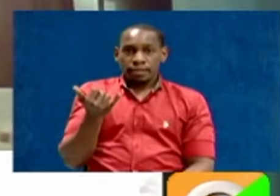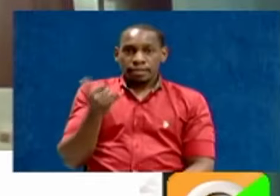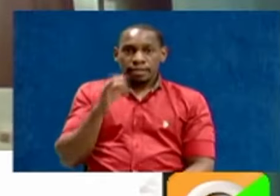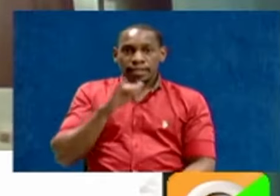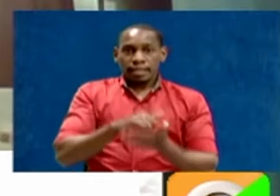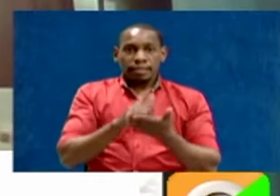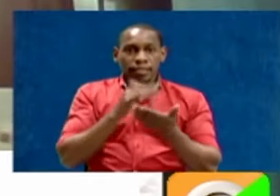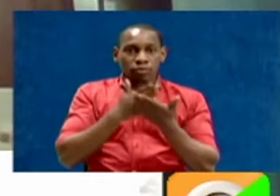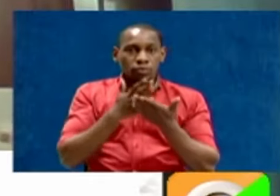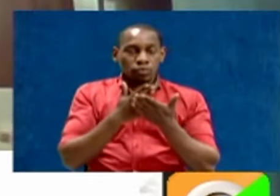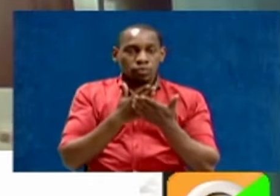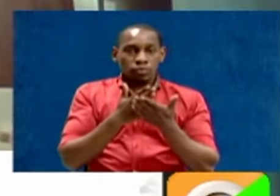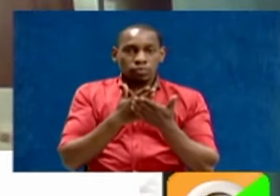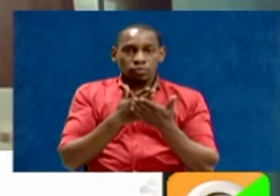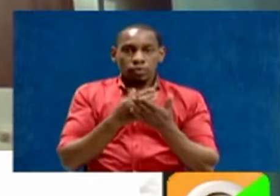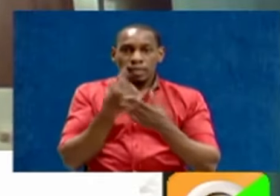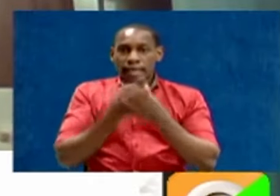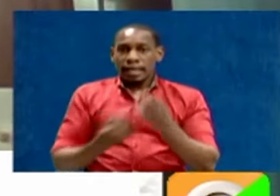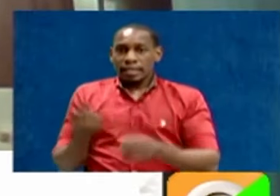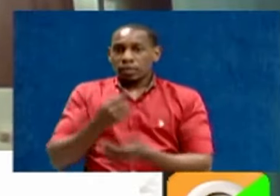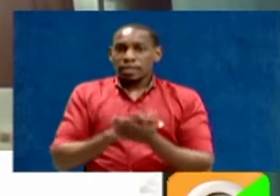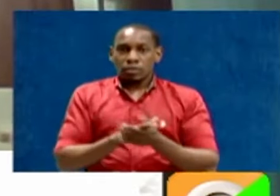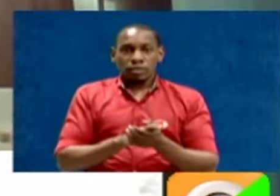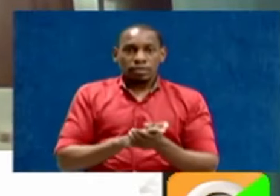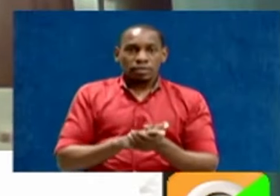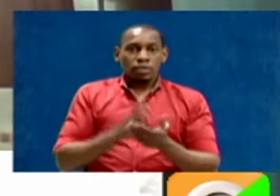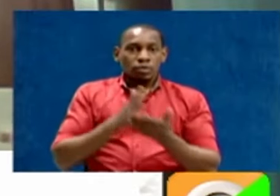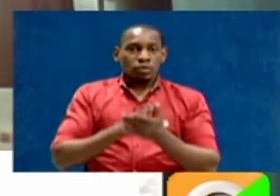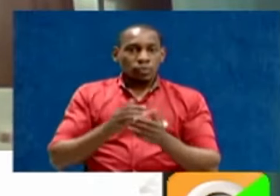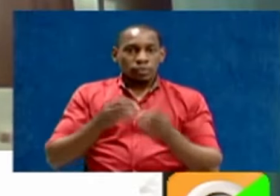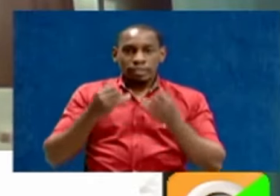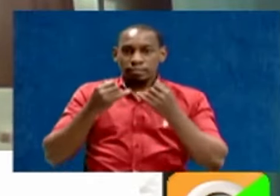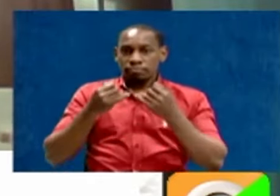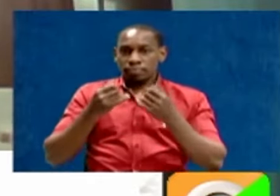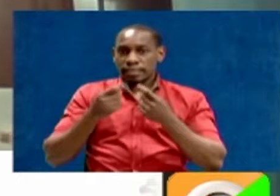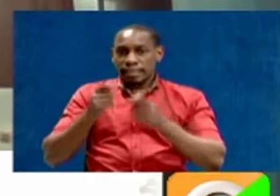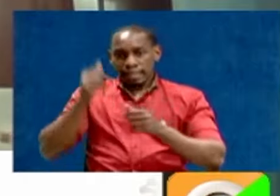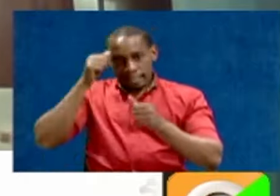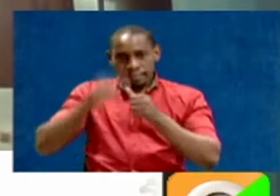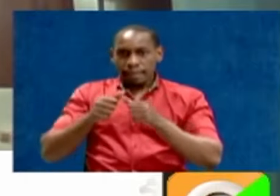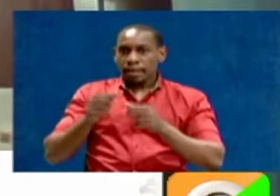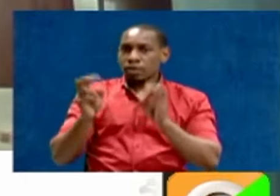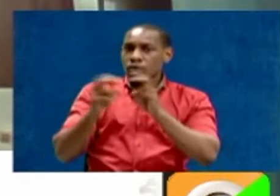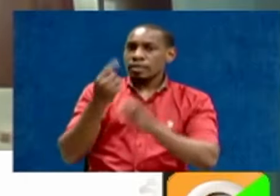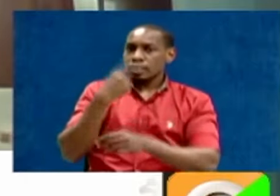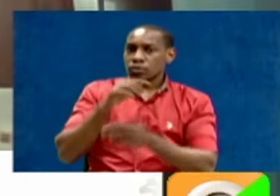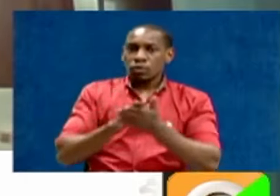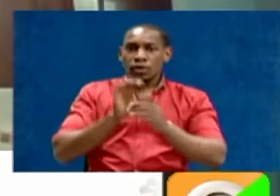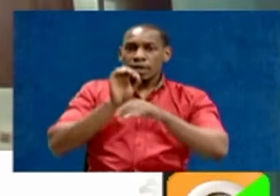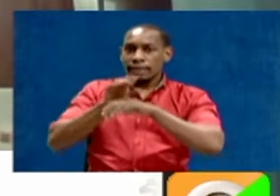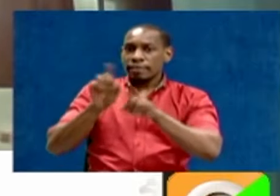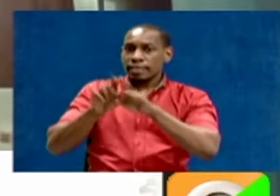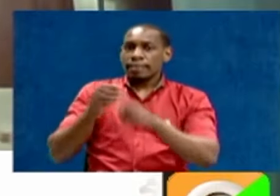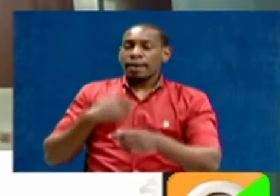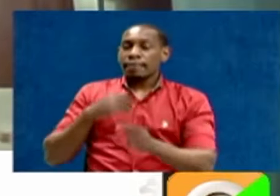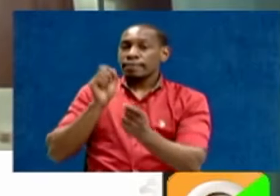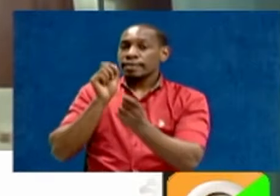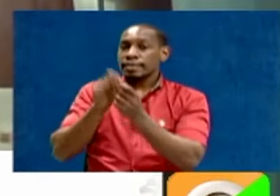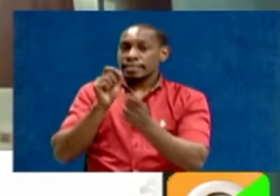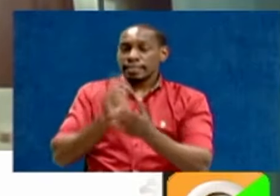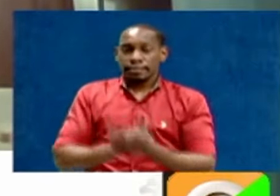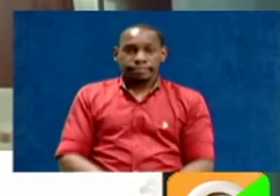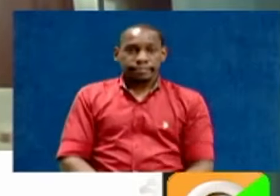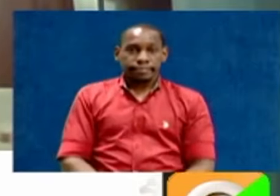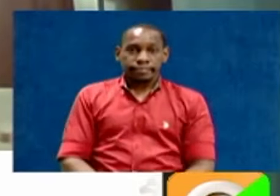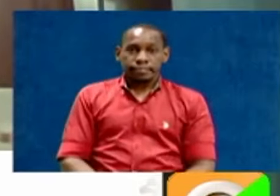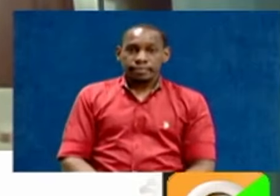total shutdown, that meant isolation, that meant trying to remember whom I came into contact with, advising them to also get the test.